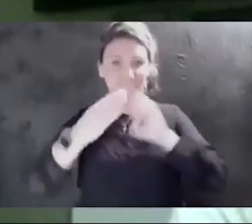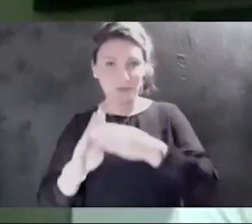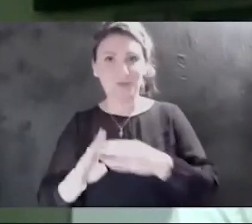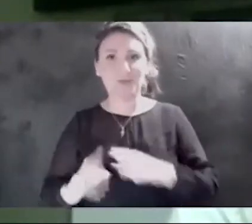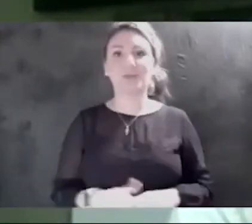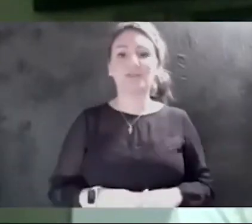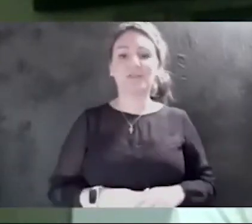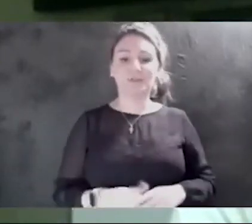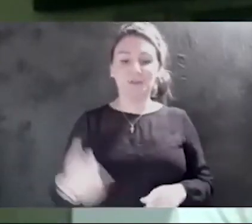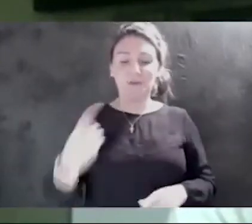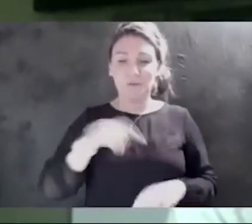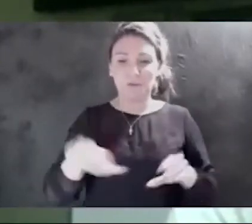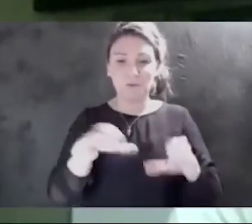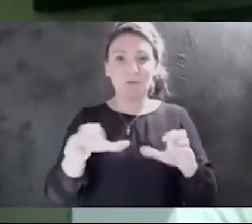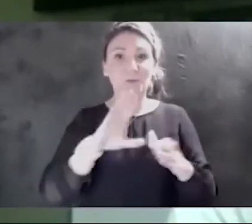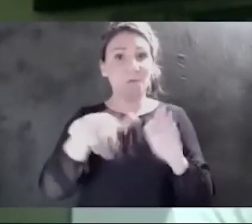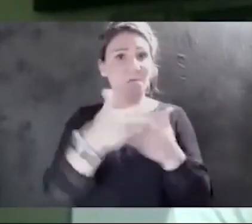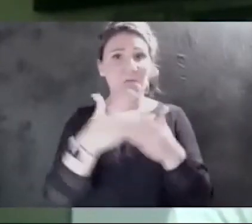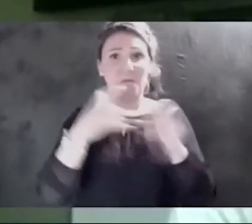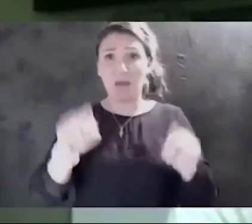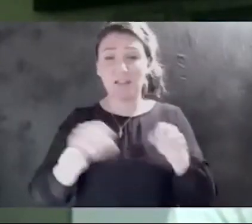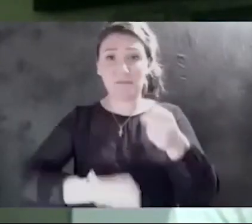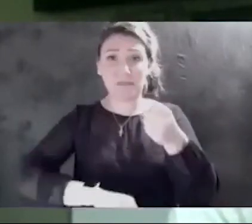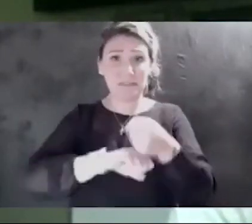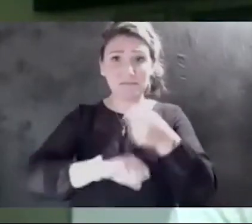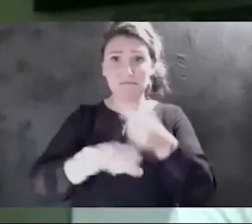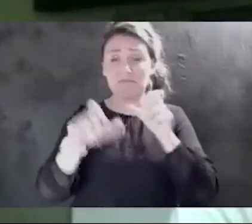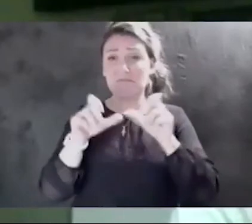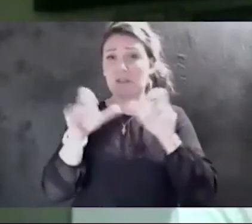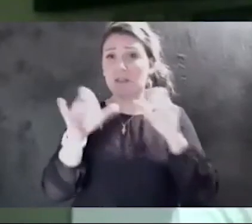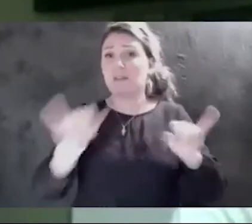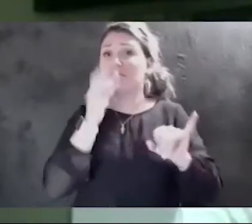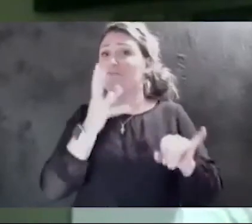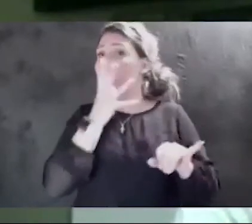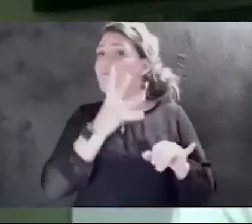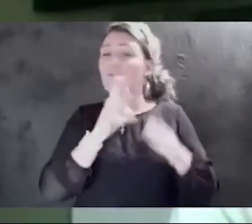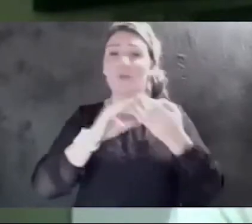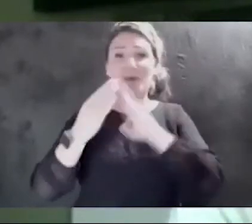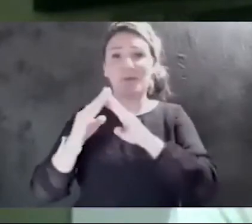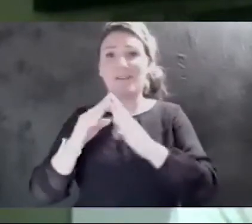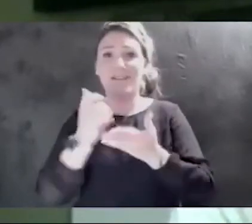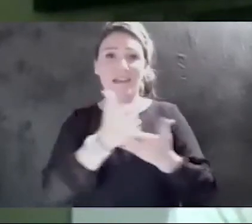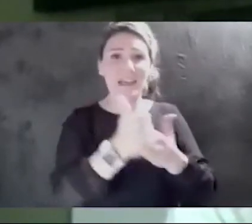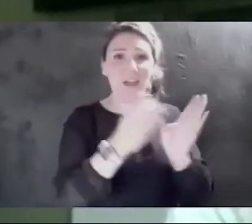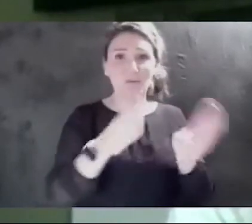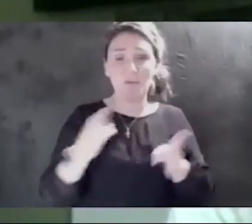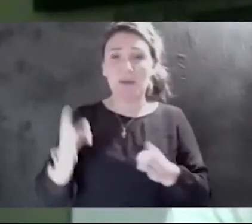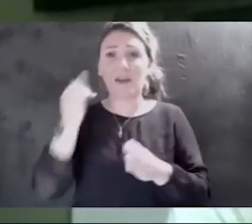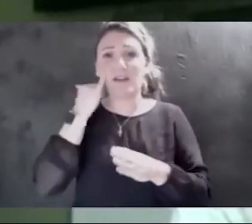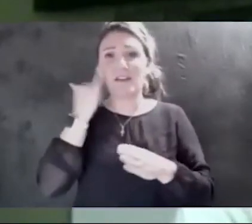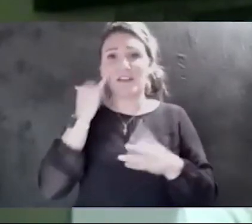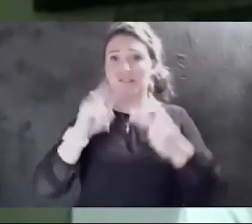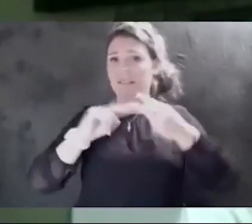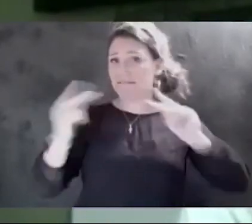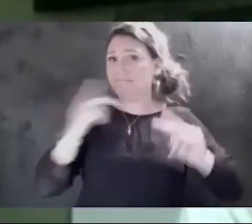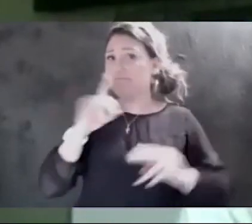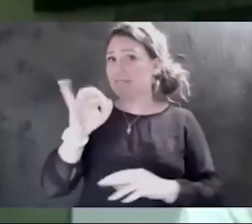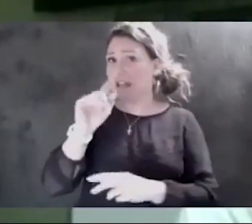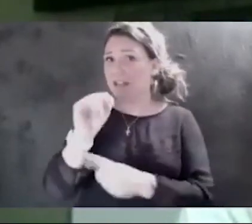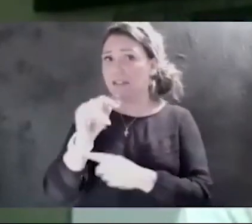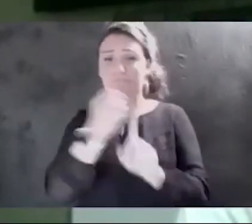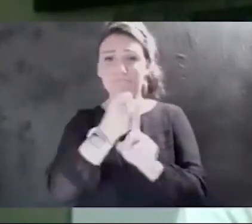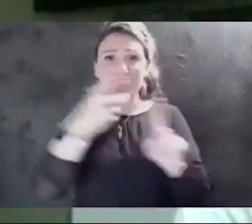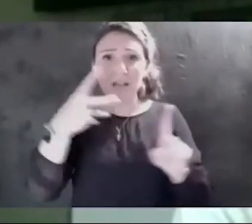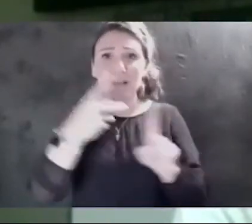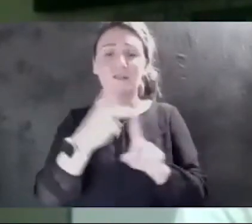all we can to continue to support our rural communities and help them prepare should the Delta variant continue to grow. Most of our members